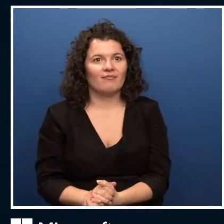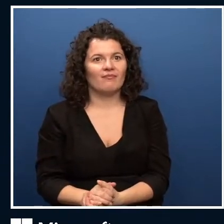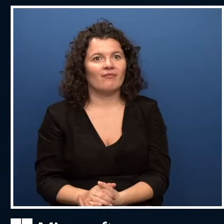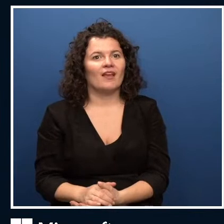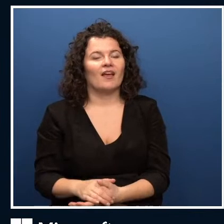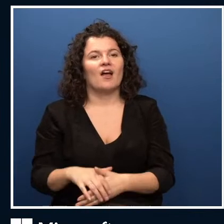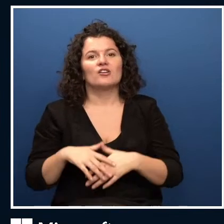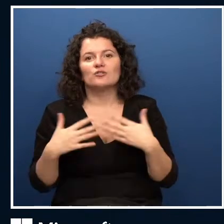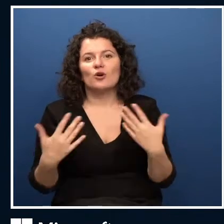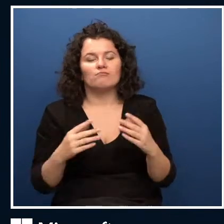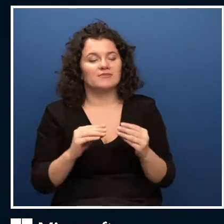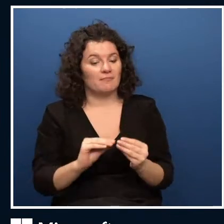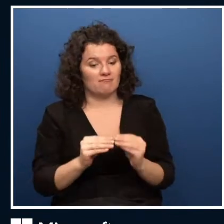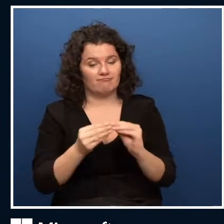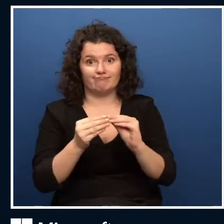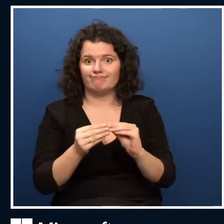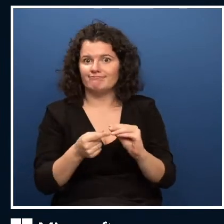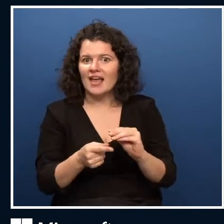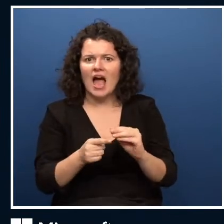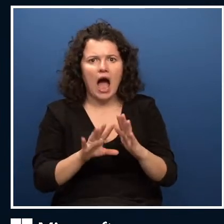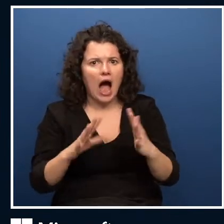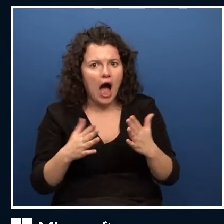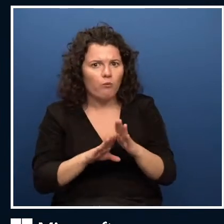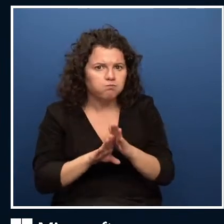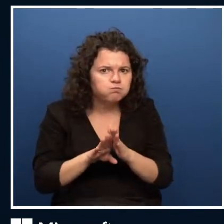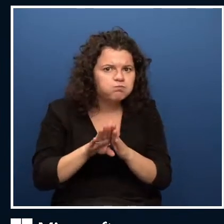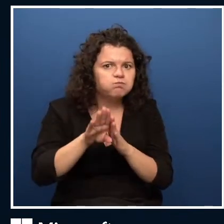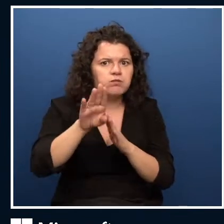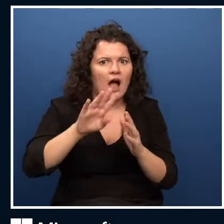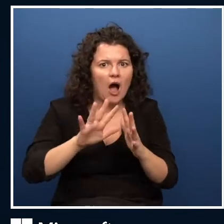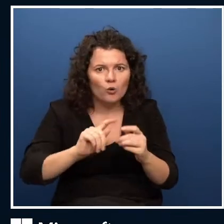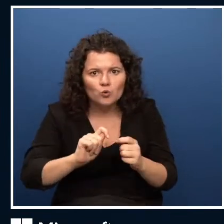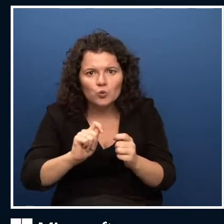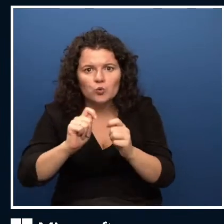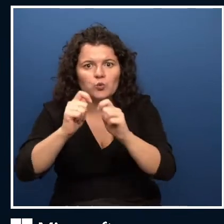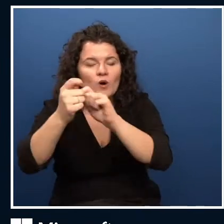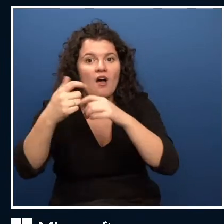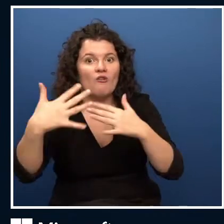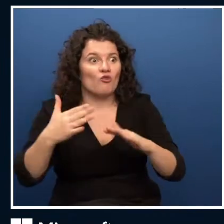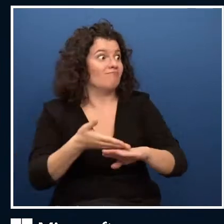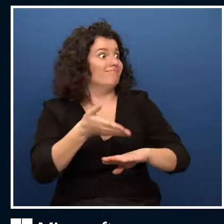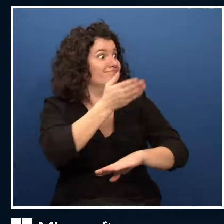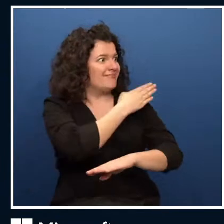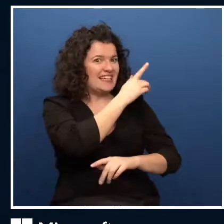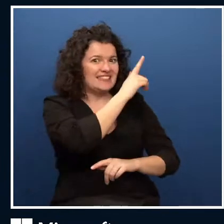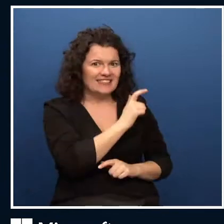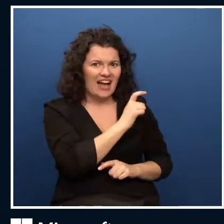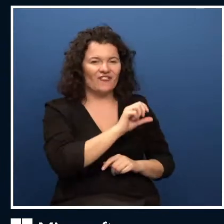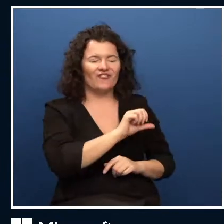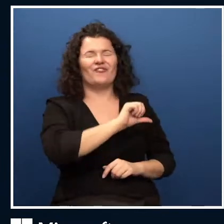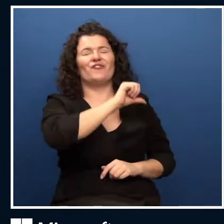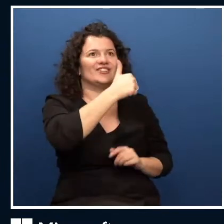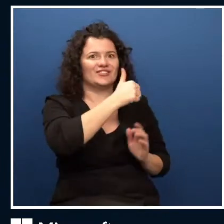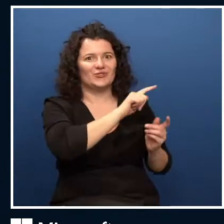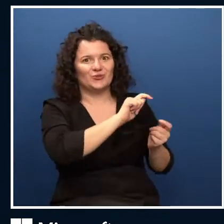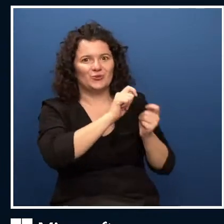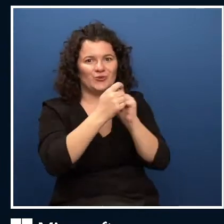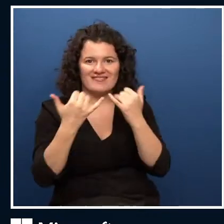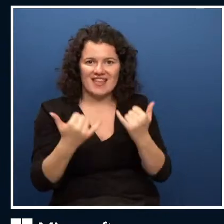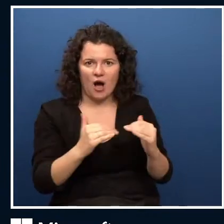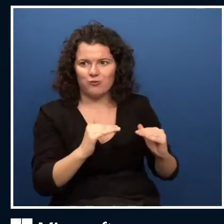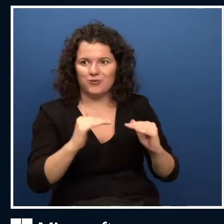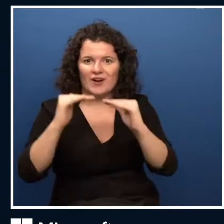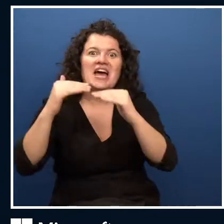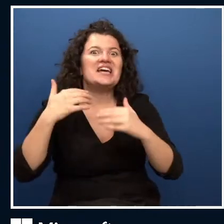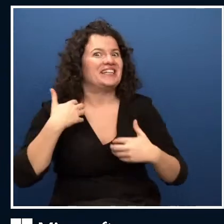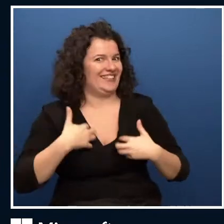helped me get like some of my first internships, which have been like super cool. Yeah, awesome. AI is like really